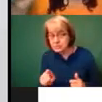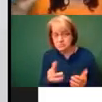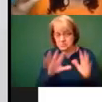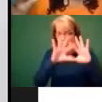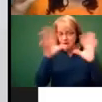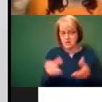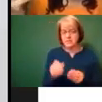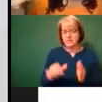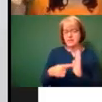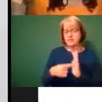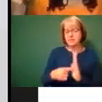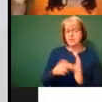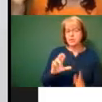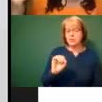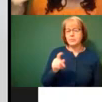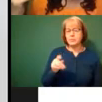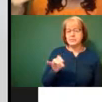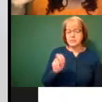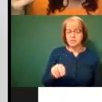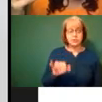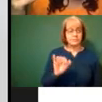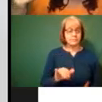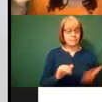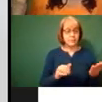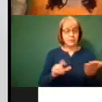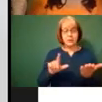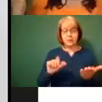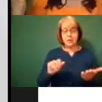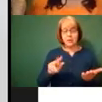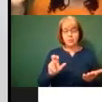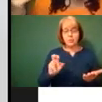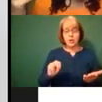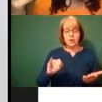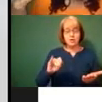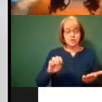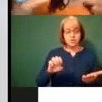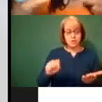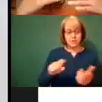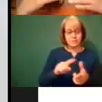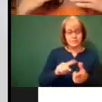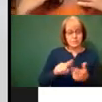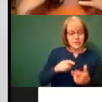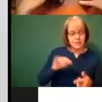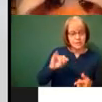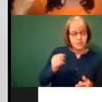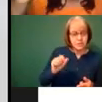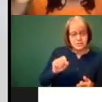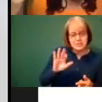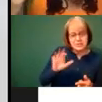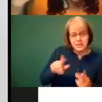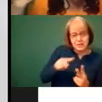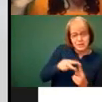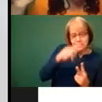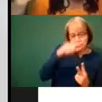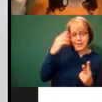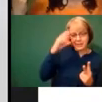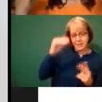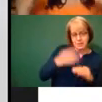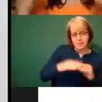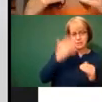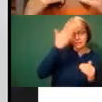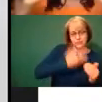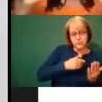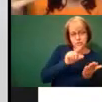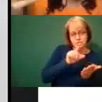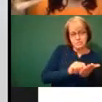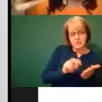this image of a LeBron James and supermodel Gisele Bündchen from 2010, first time a Black man was put on the cover of Vogue. And